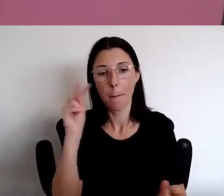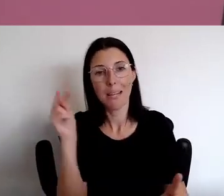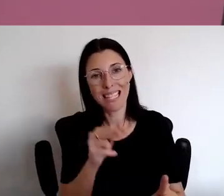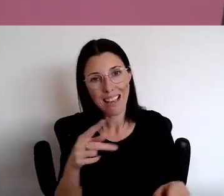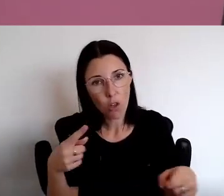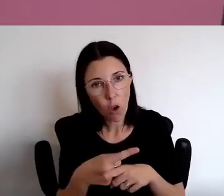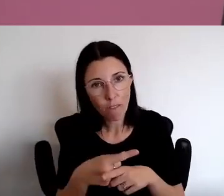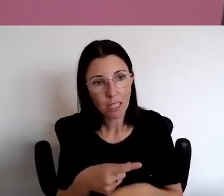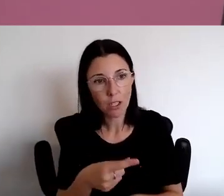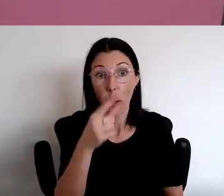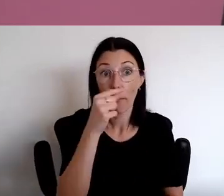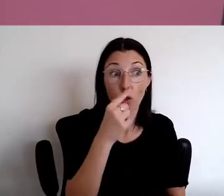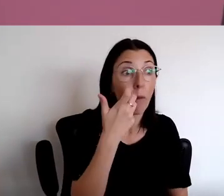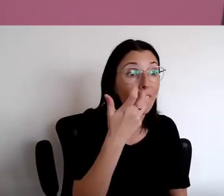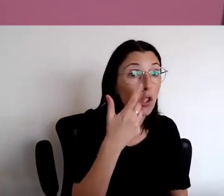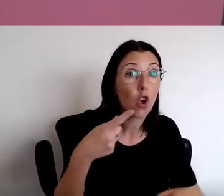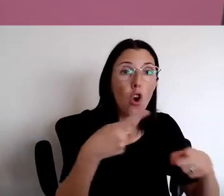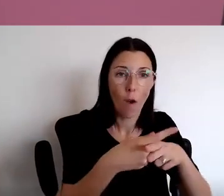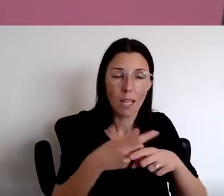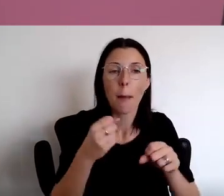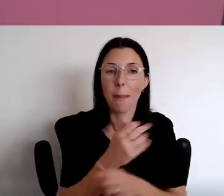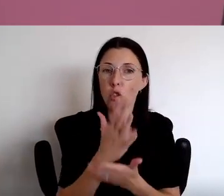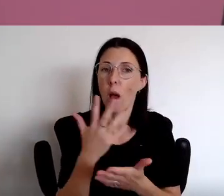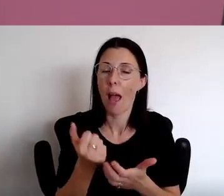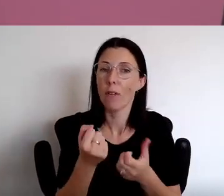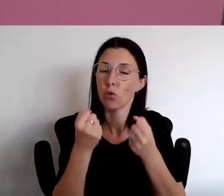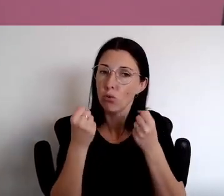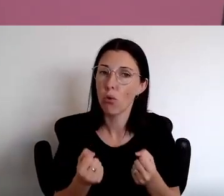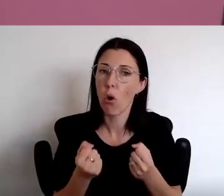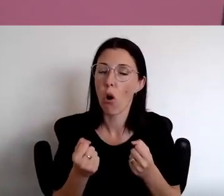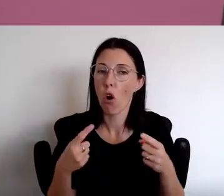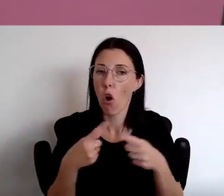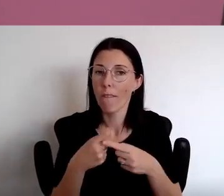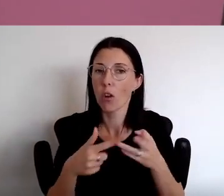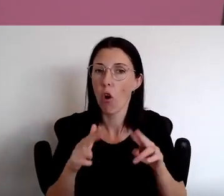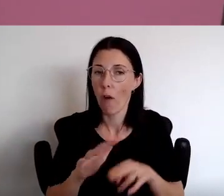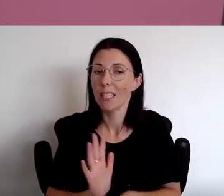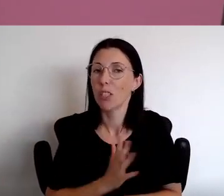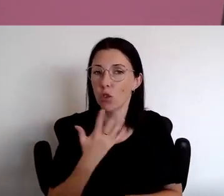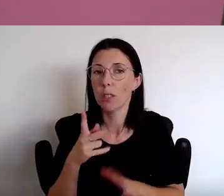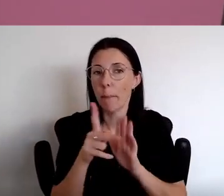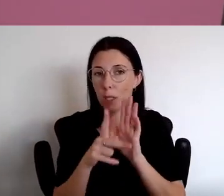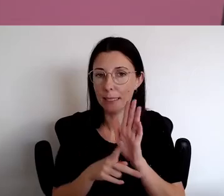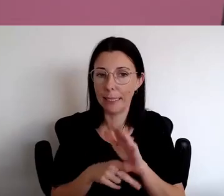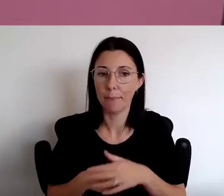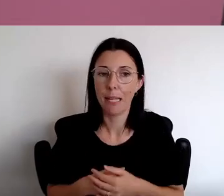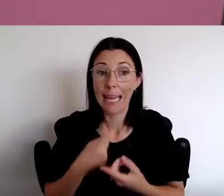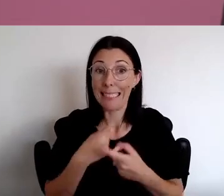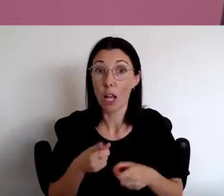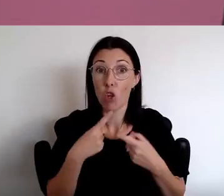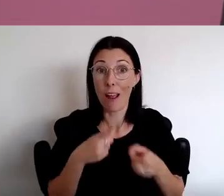have a really robust system in place, everybody knows about it, and make declarations just part of business as